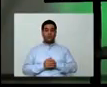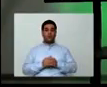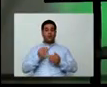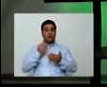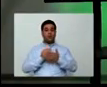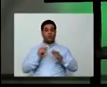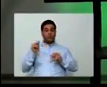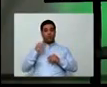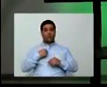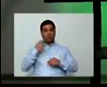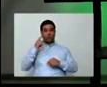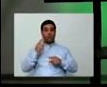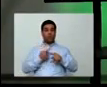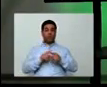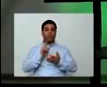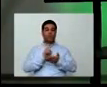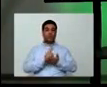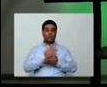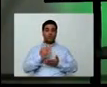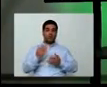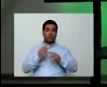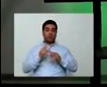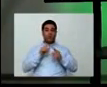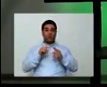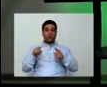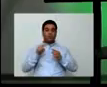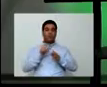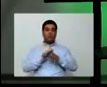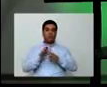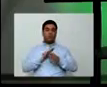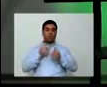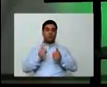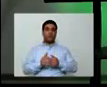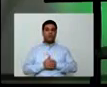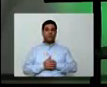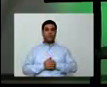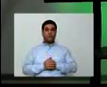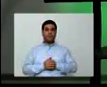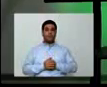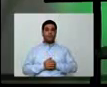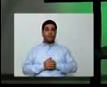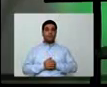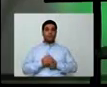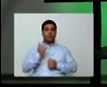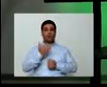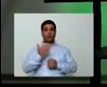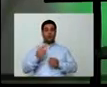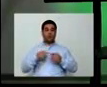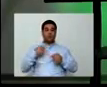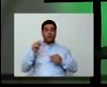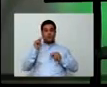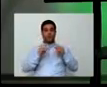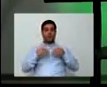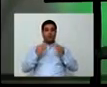Aziz o'quvchilar, men o'ylaymanki, bu vazifani siz mana bu vaqt orasida a'lo darajada bajarib bo'ldingiz. Unday bo'lsa, sizlarga kelasi